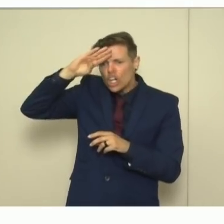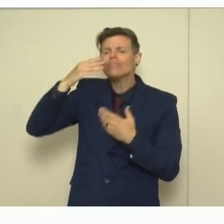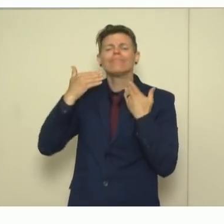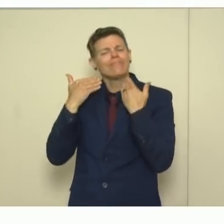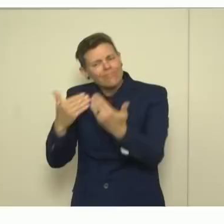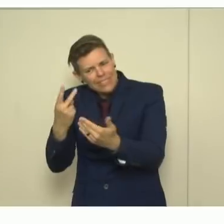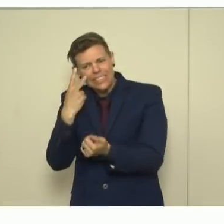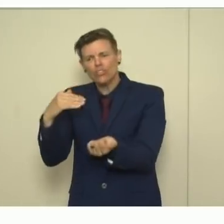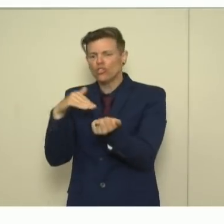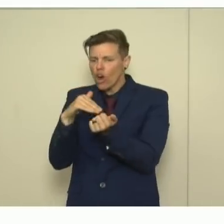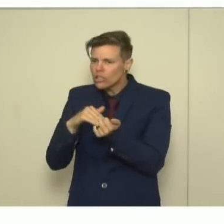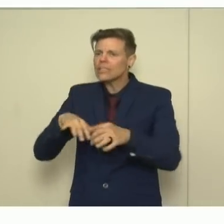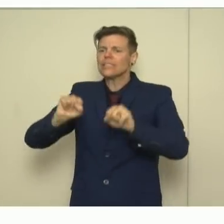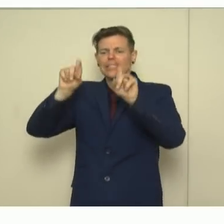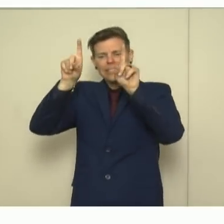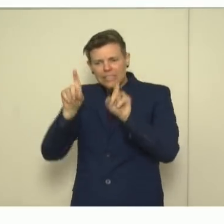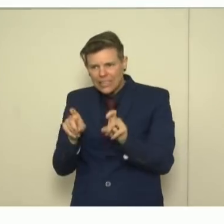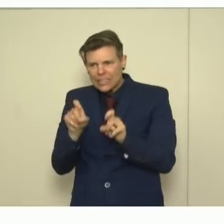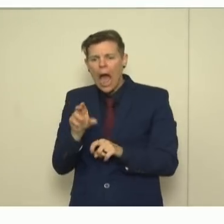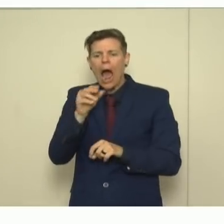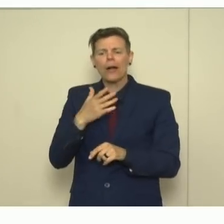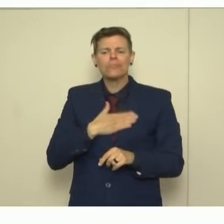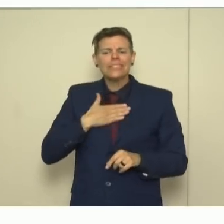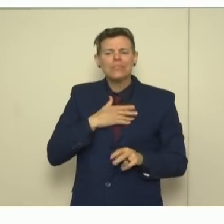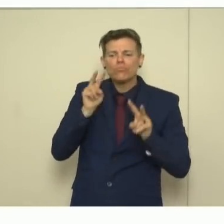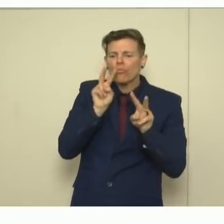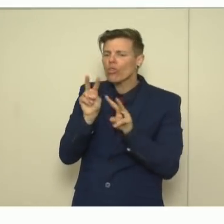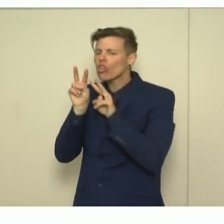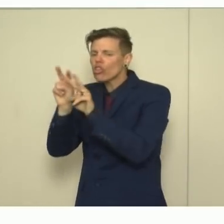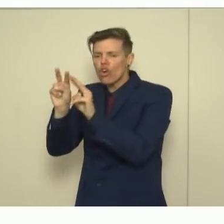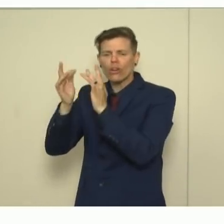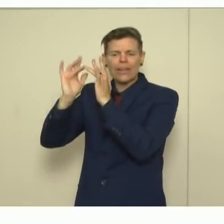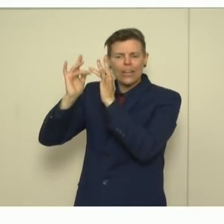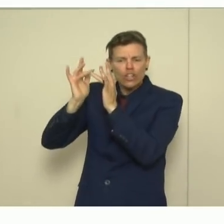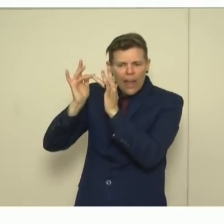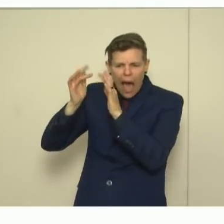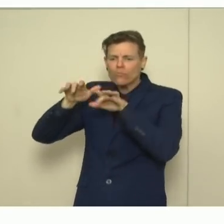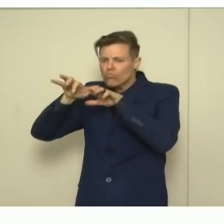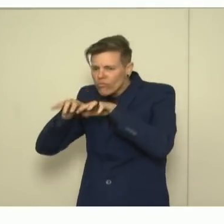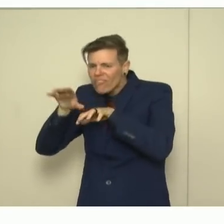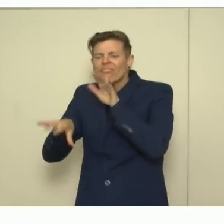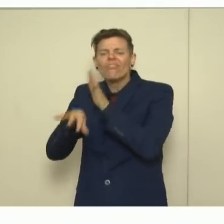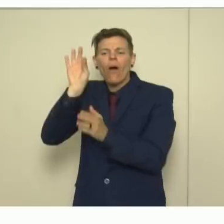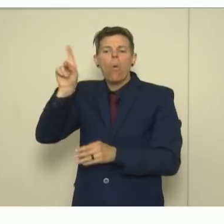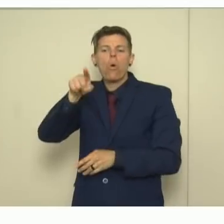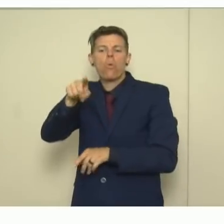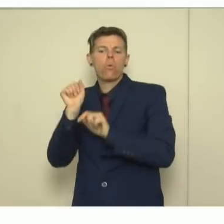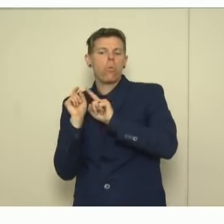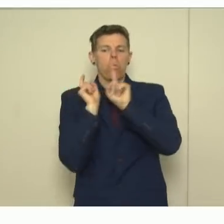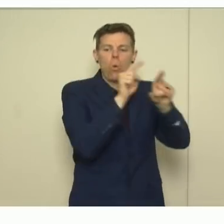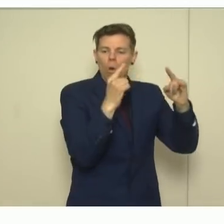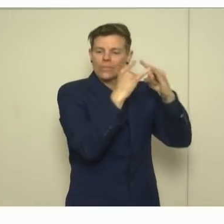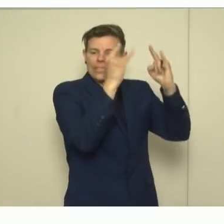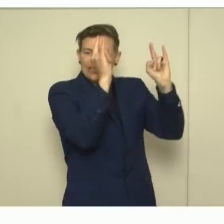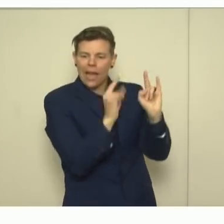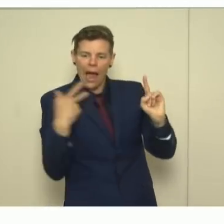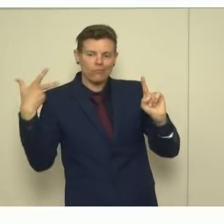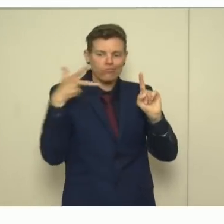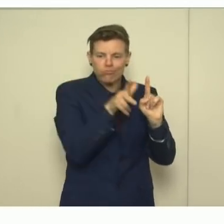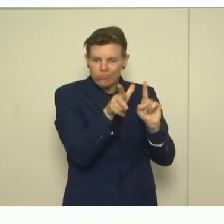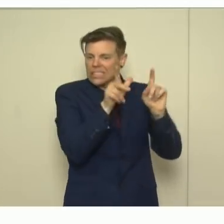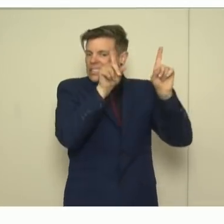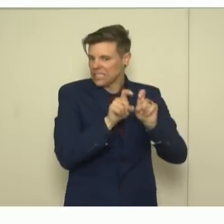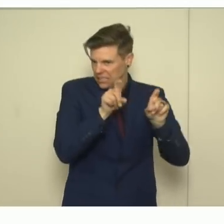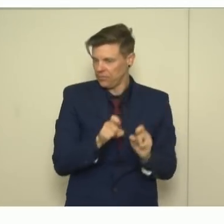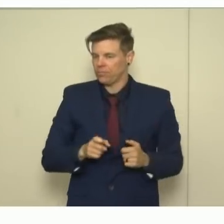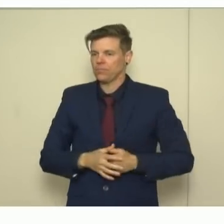get evaluated, many places for a respiratory illness. And I think the last thing just to mention as